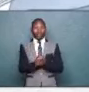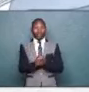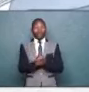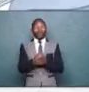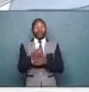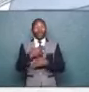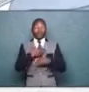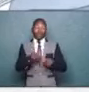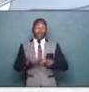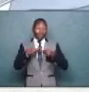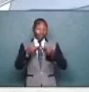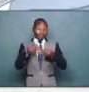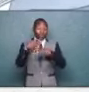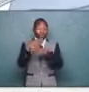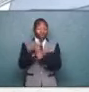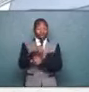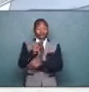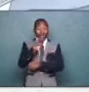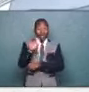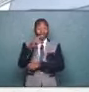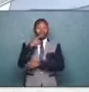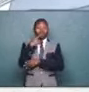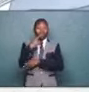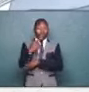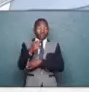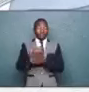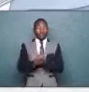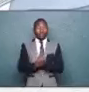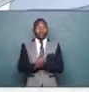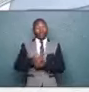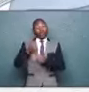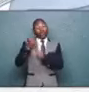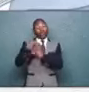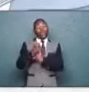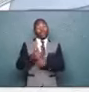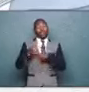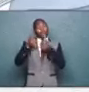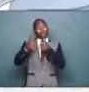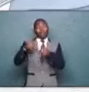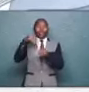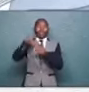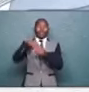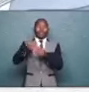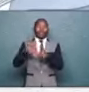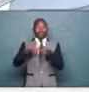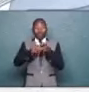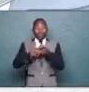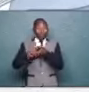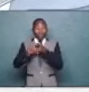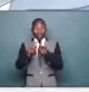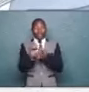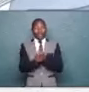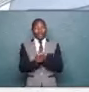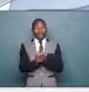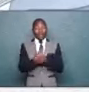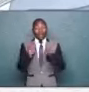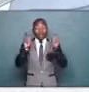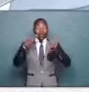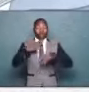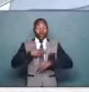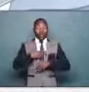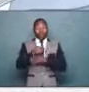highest commitment of the Malawi Electoral Commission to deliver a credible election in line with our theme for